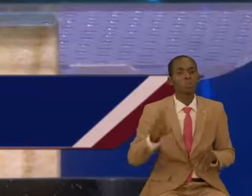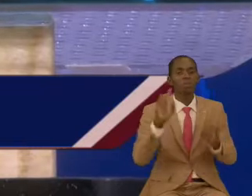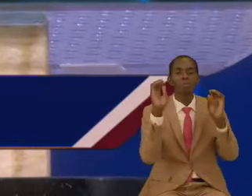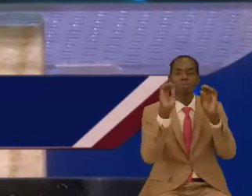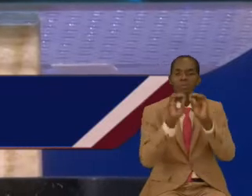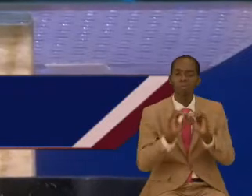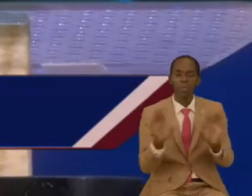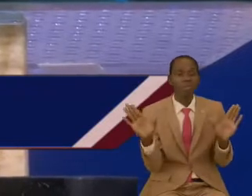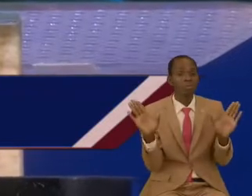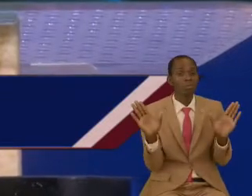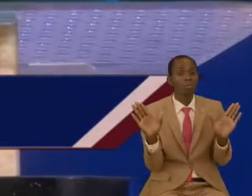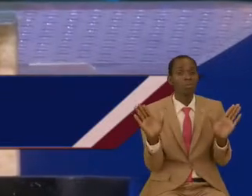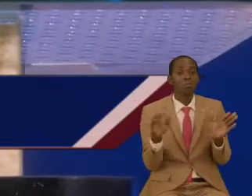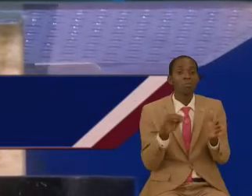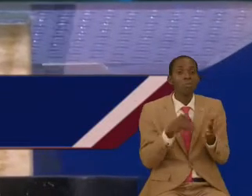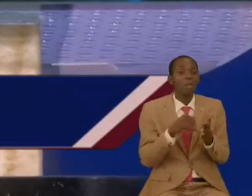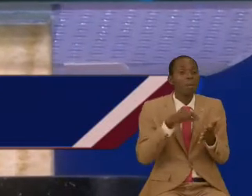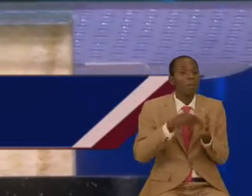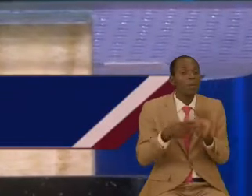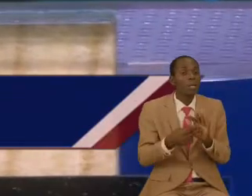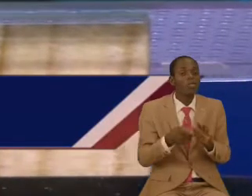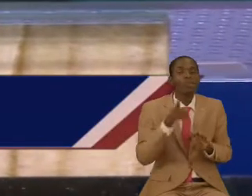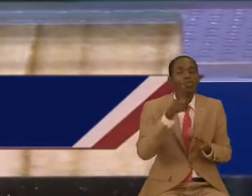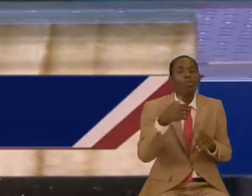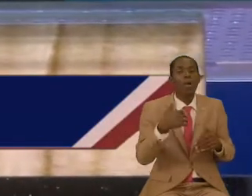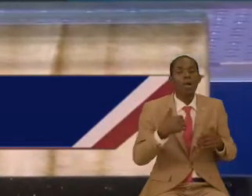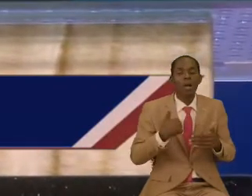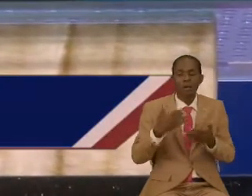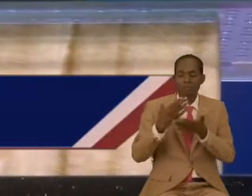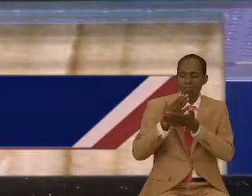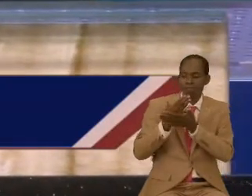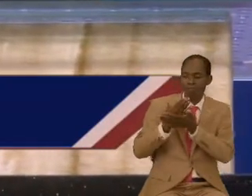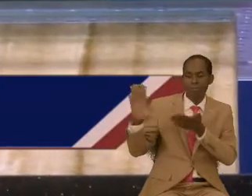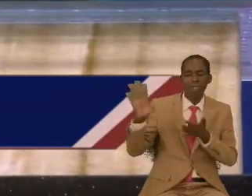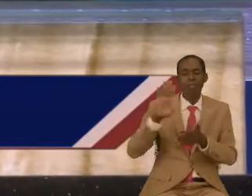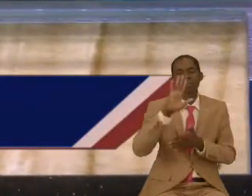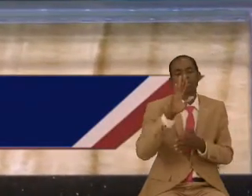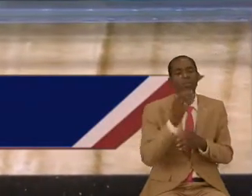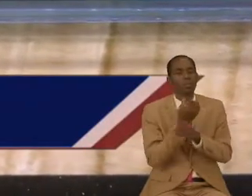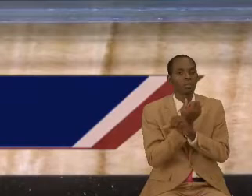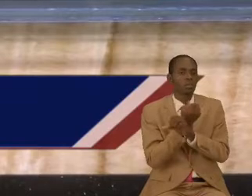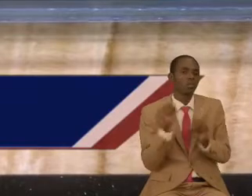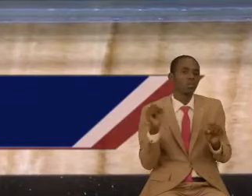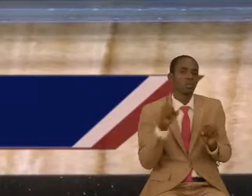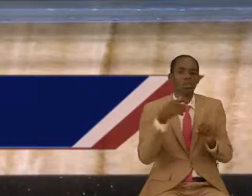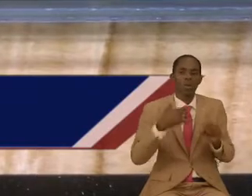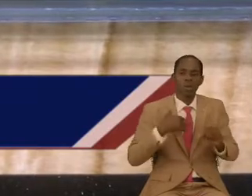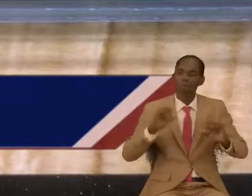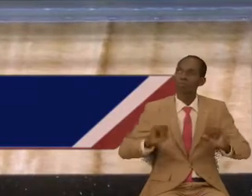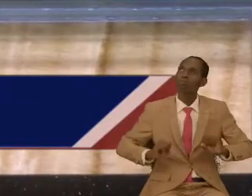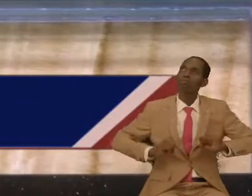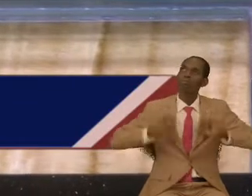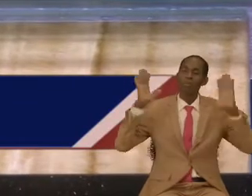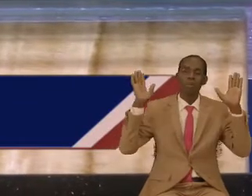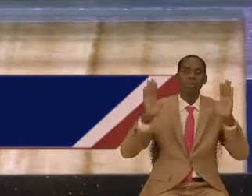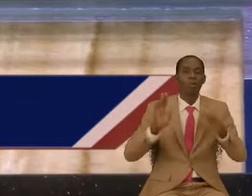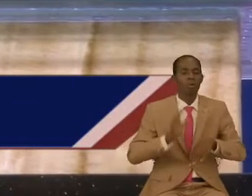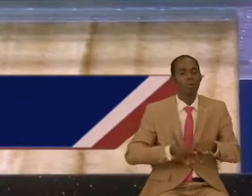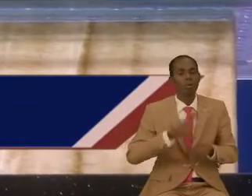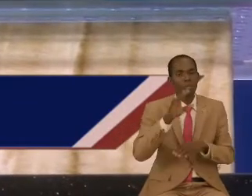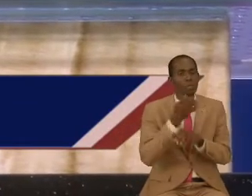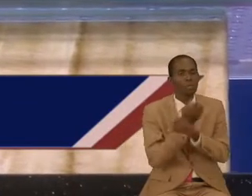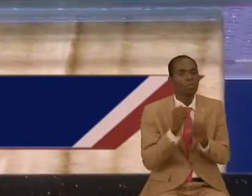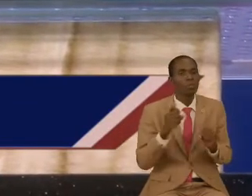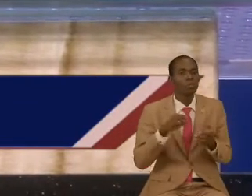It's like you've renounced your salvation. You've given up your salvation. It's like you've